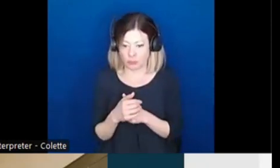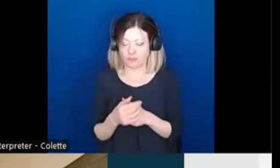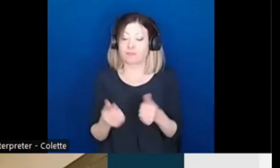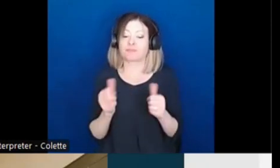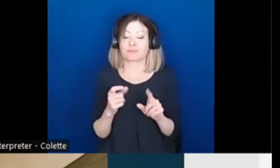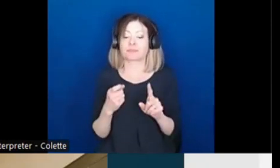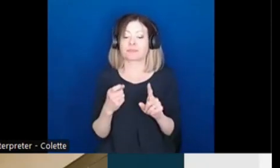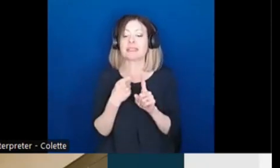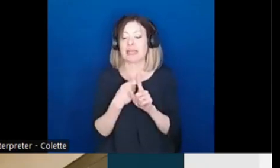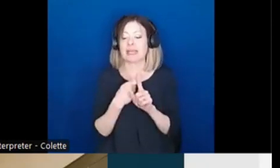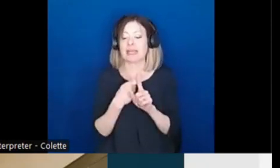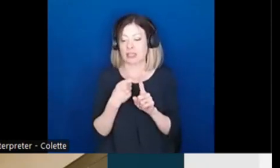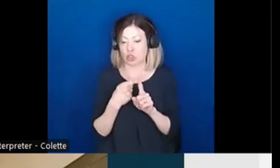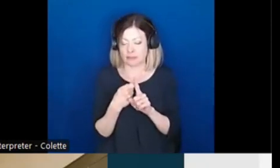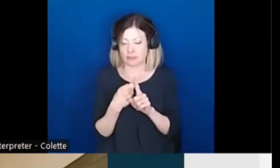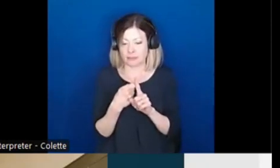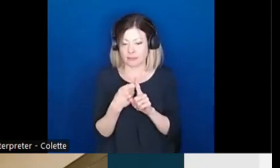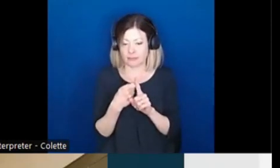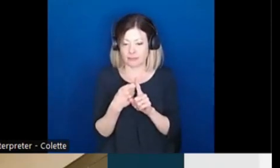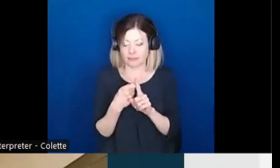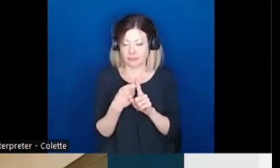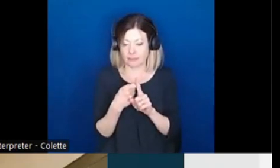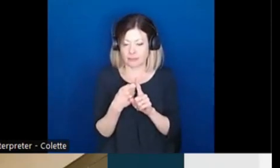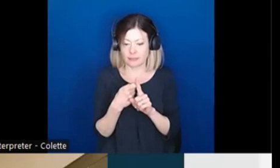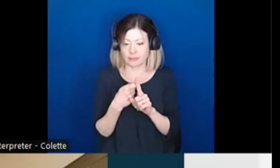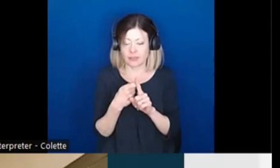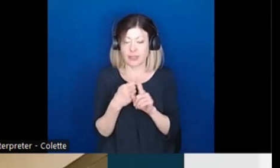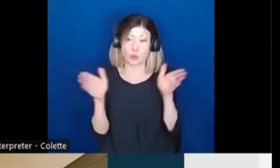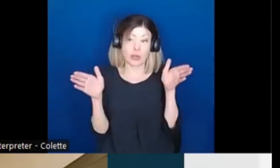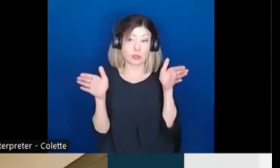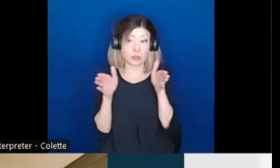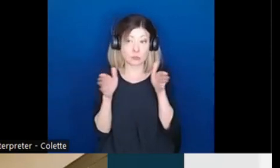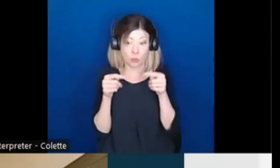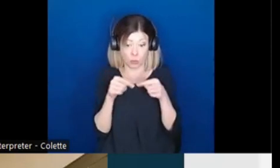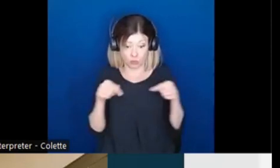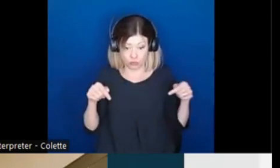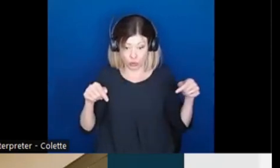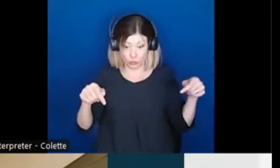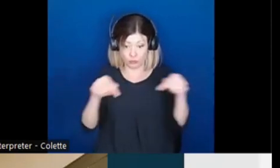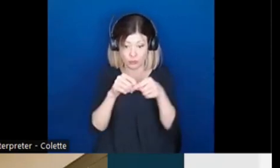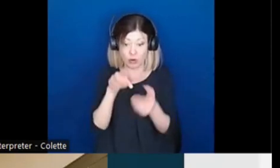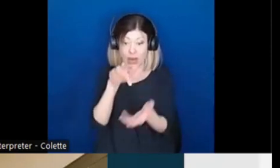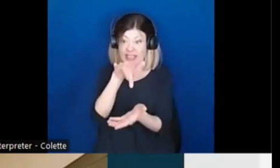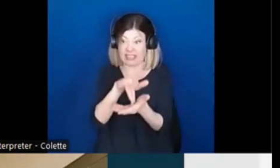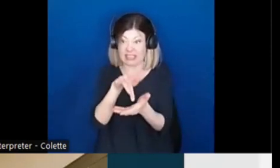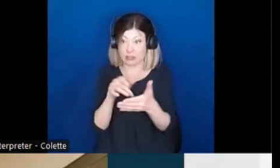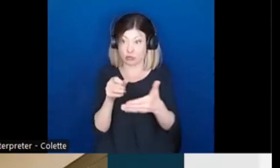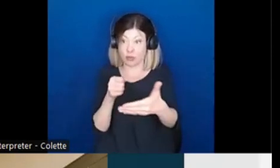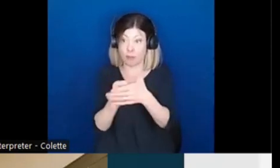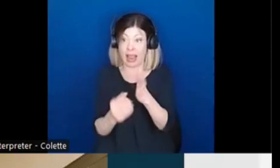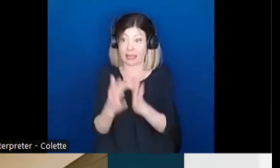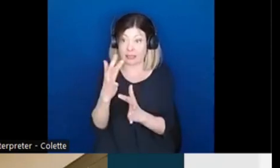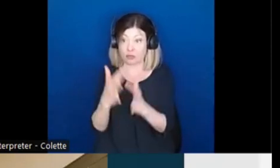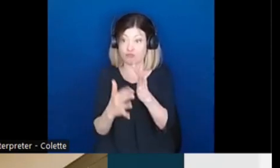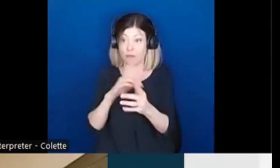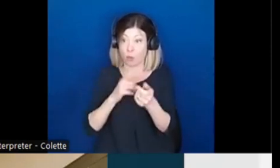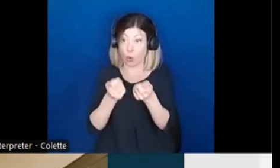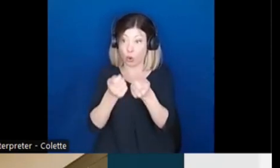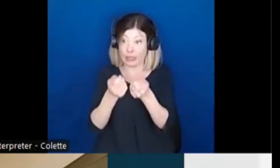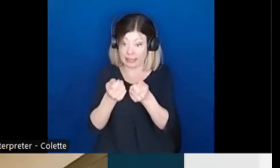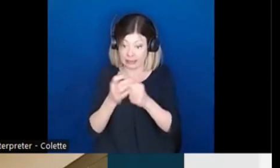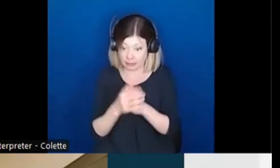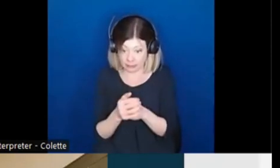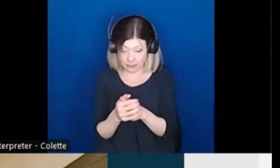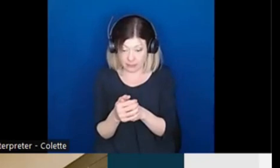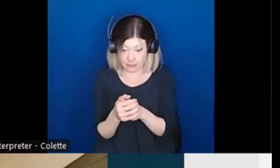So we have a door leading. So we've seen here quite a small room. There's a range in the centre of it, which of course they would cook on. There's a